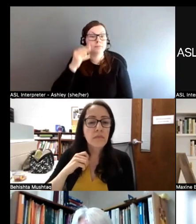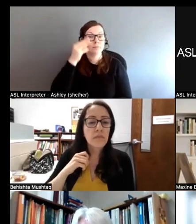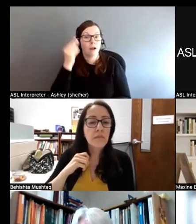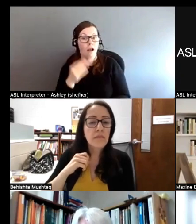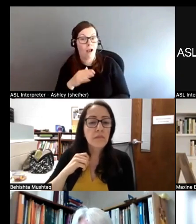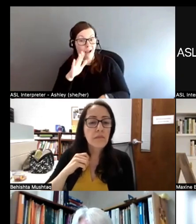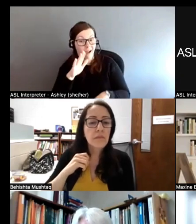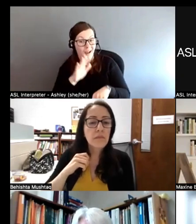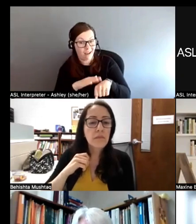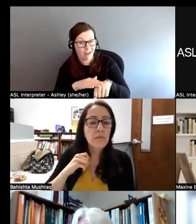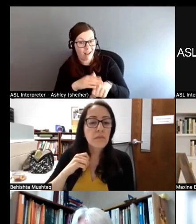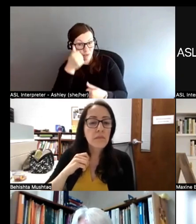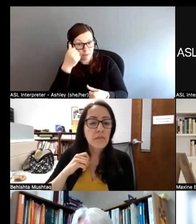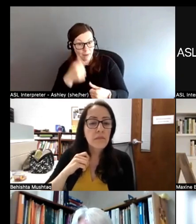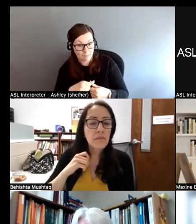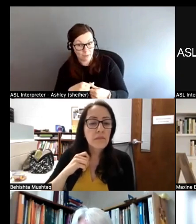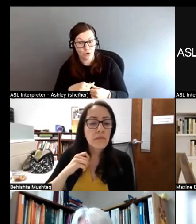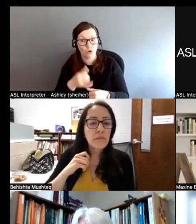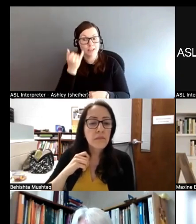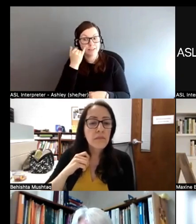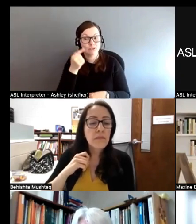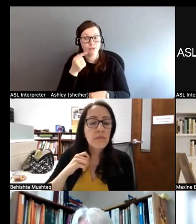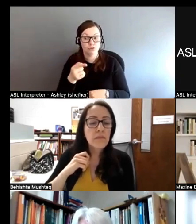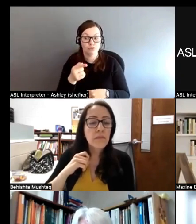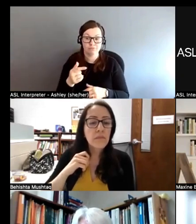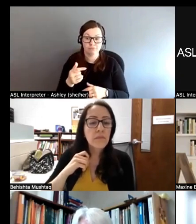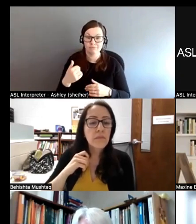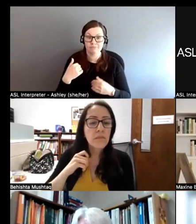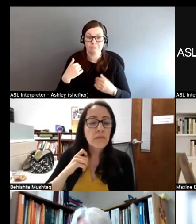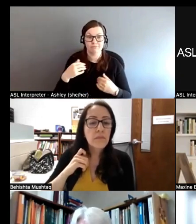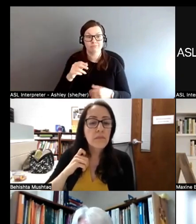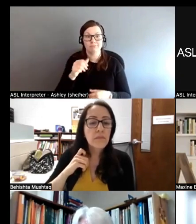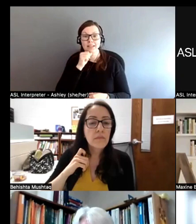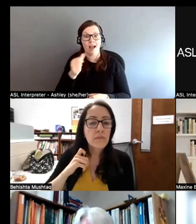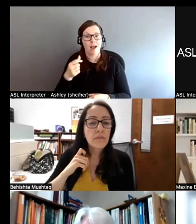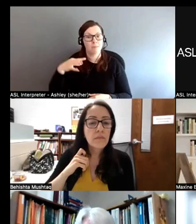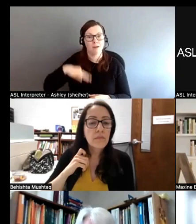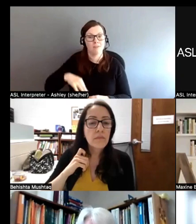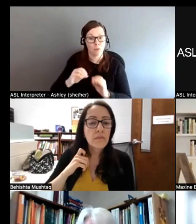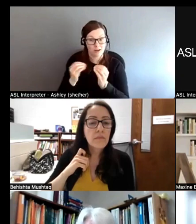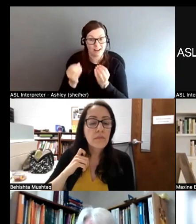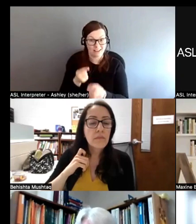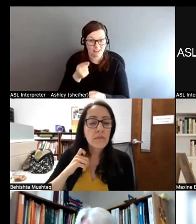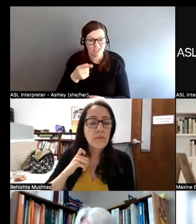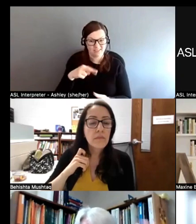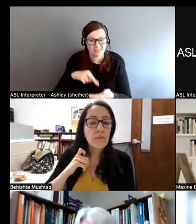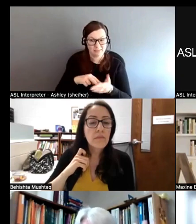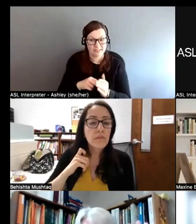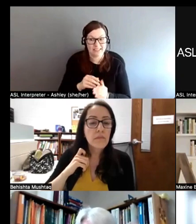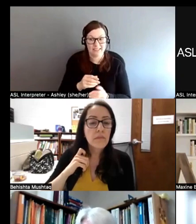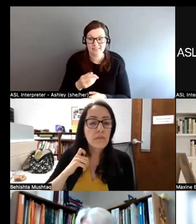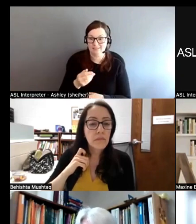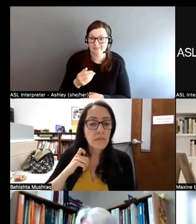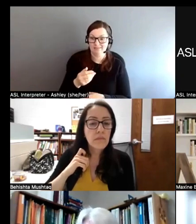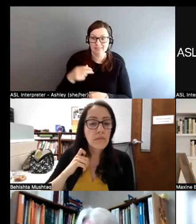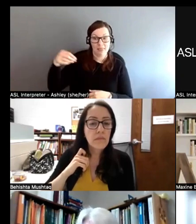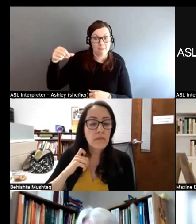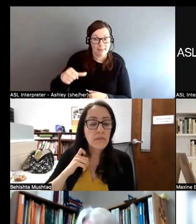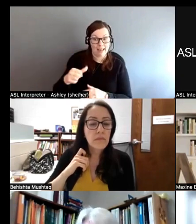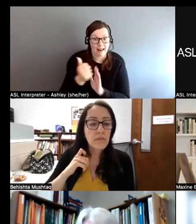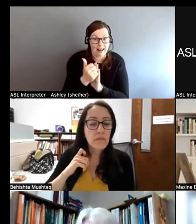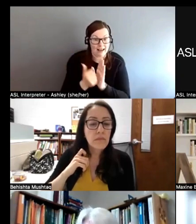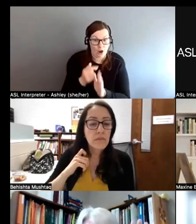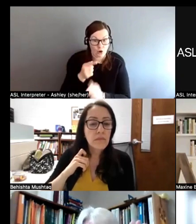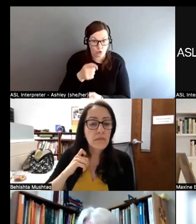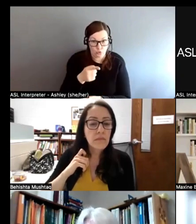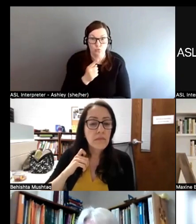Yes. Yeah, that's who was saying they had was it you, Manal, that said you had a not-for-profit account?